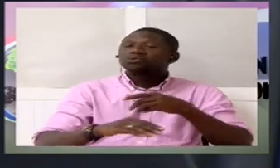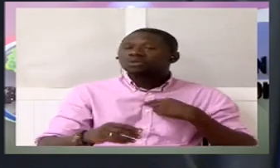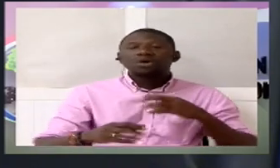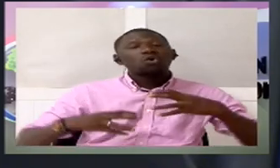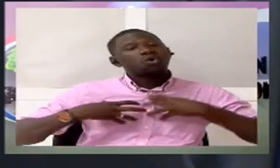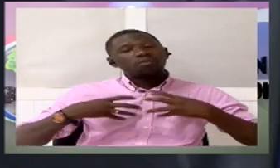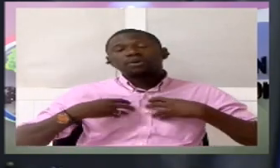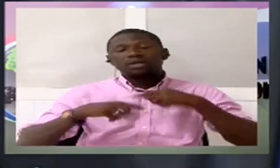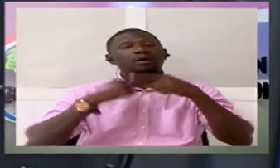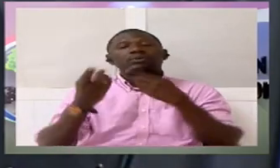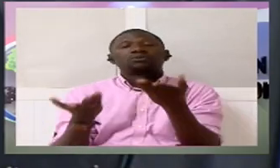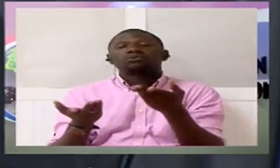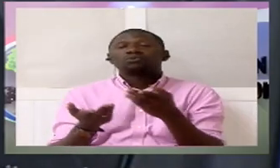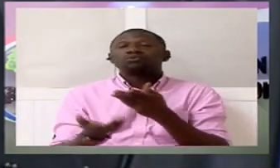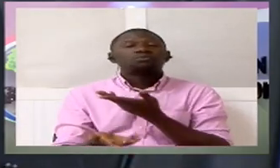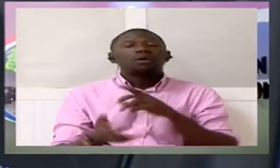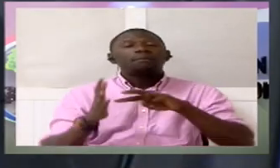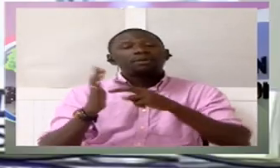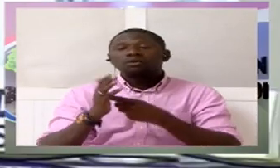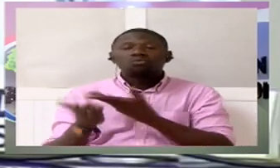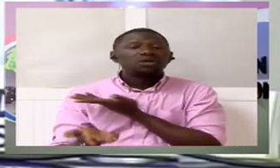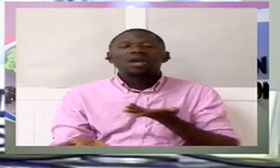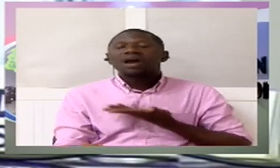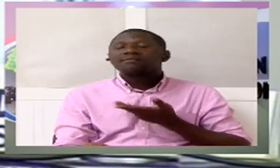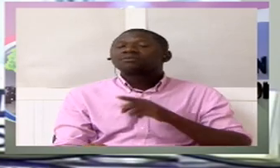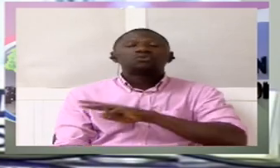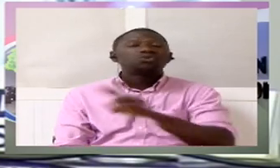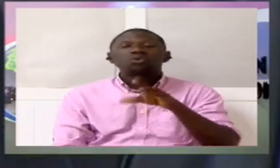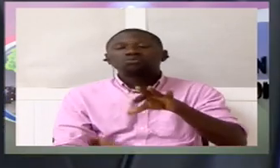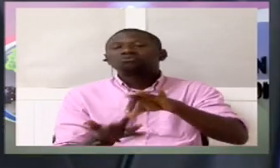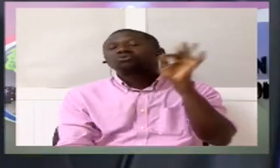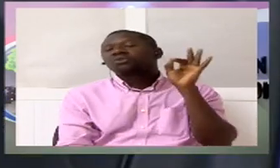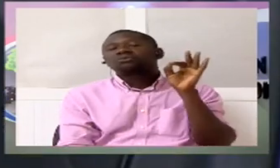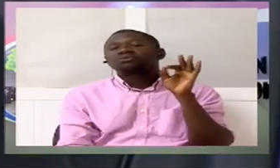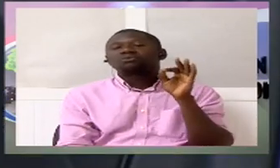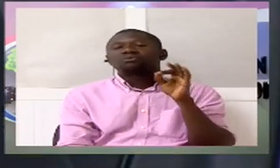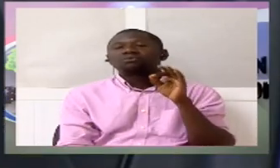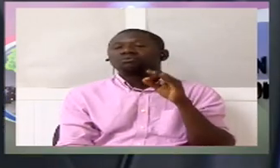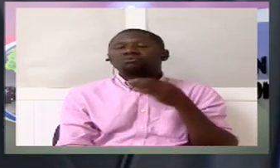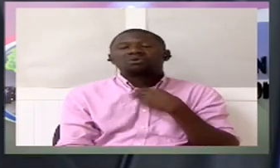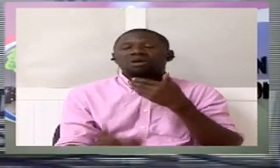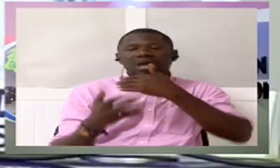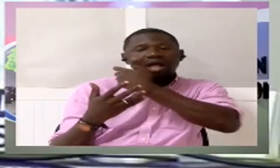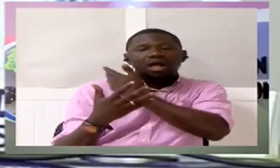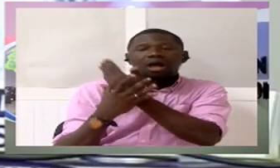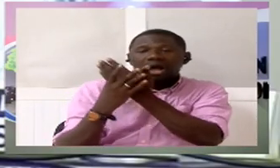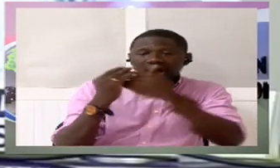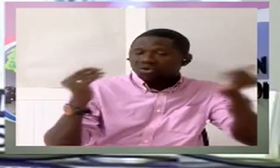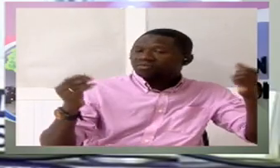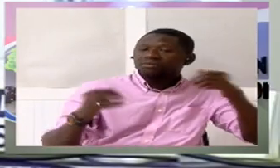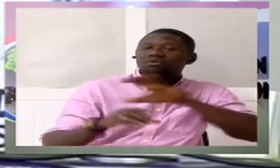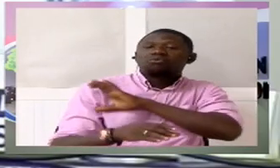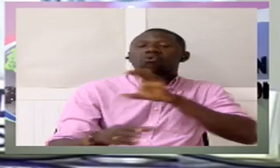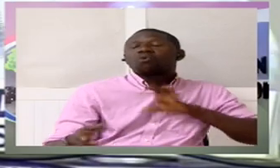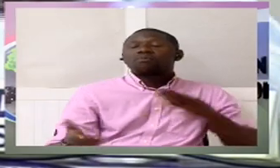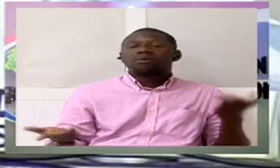that. So we had no choice. We got out of our homes. Thank you very much.